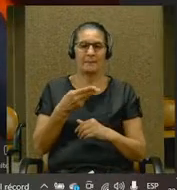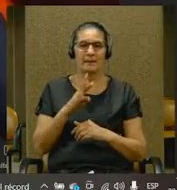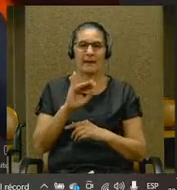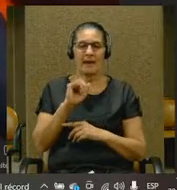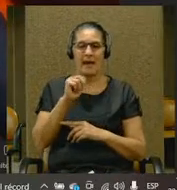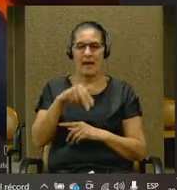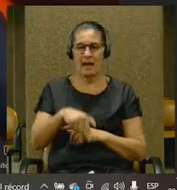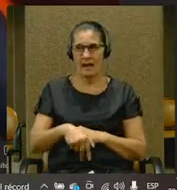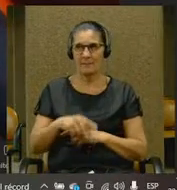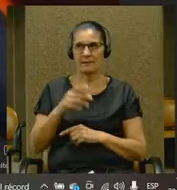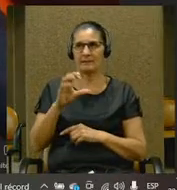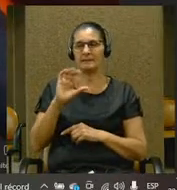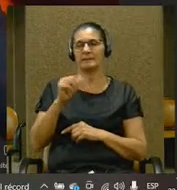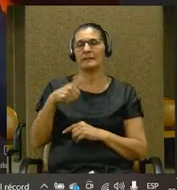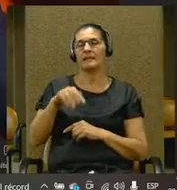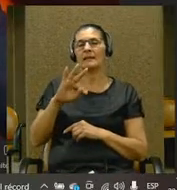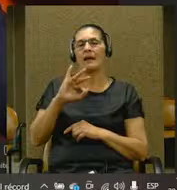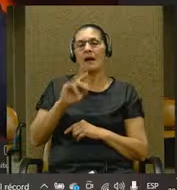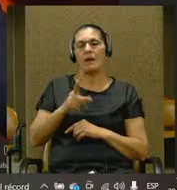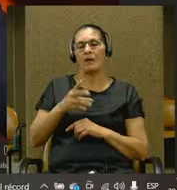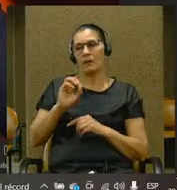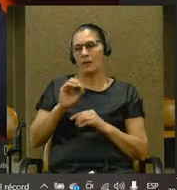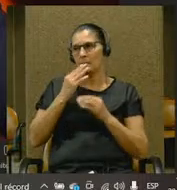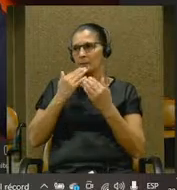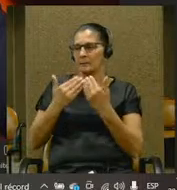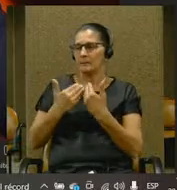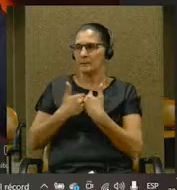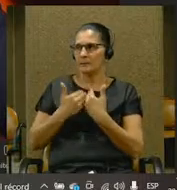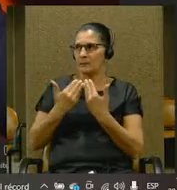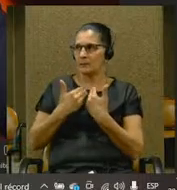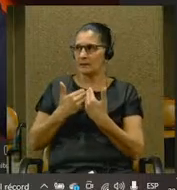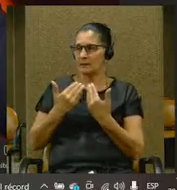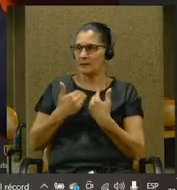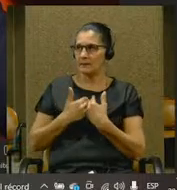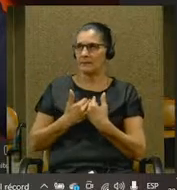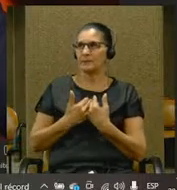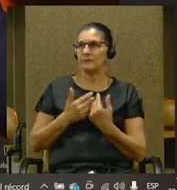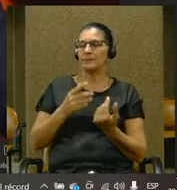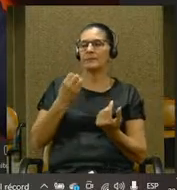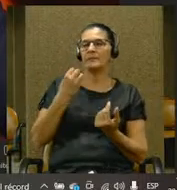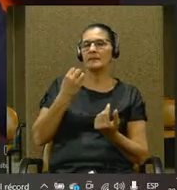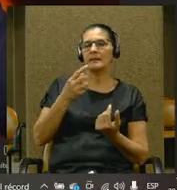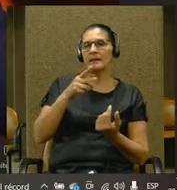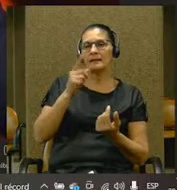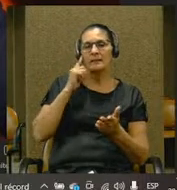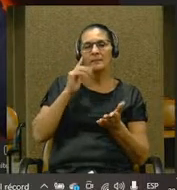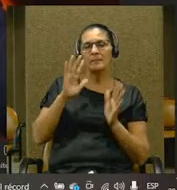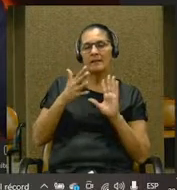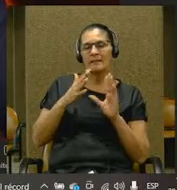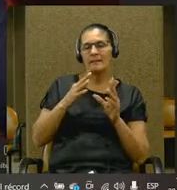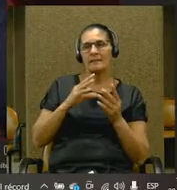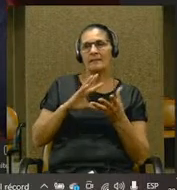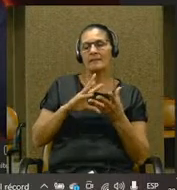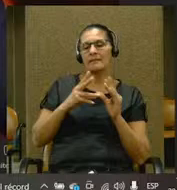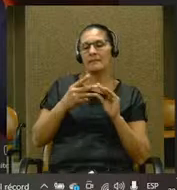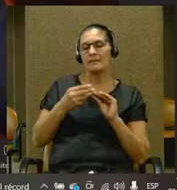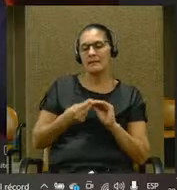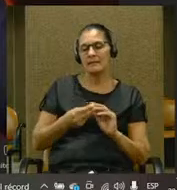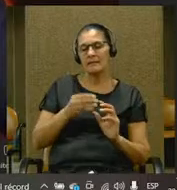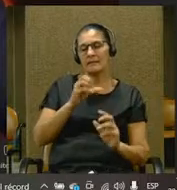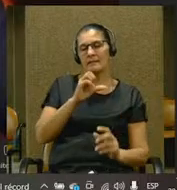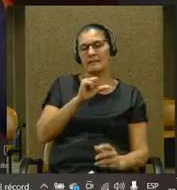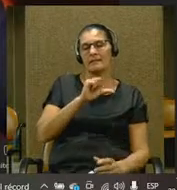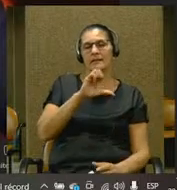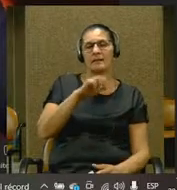and the question is, how much more effective or addictive is fentanyl than other opioids? And do you think that there